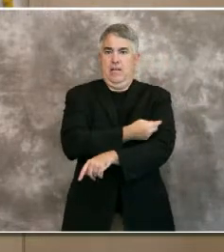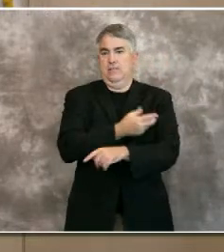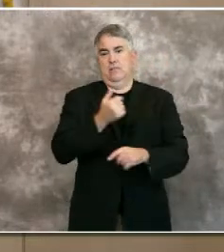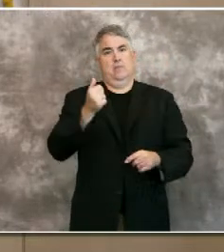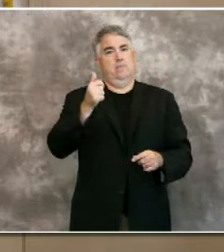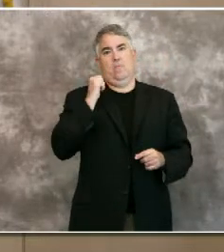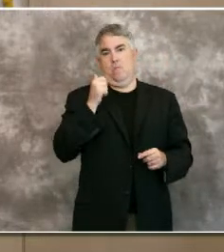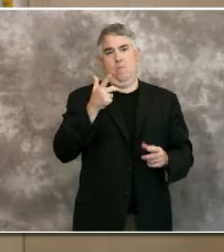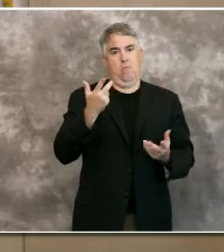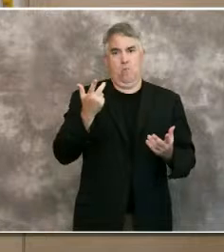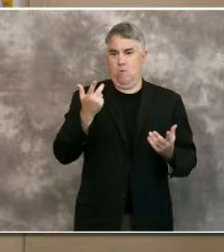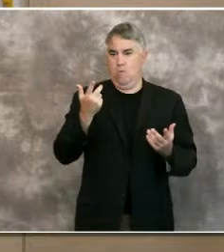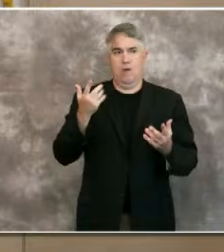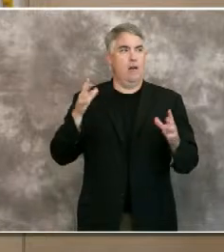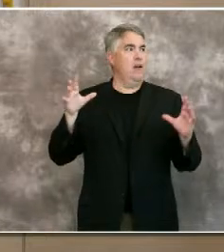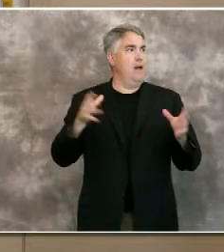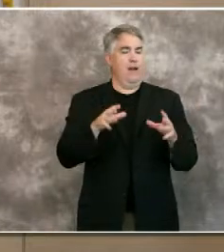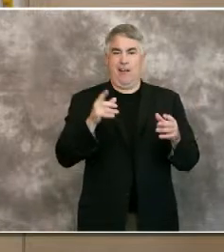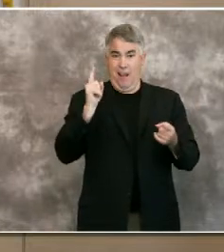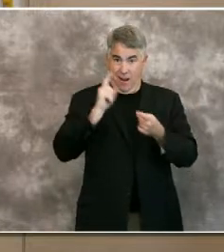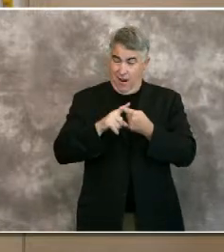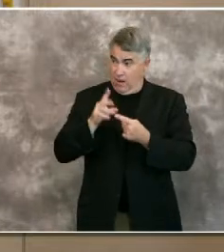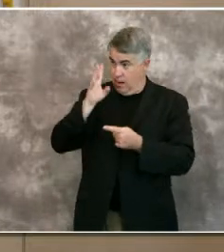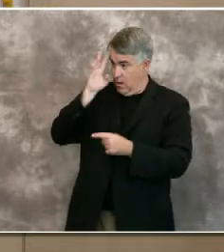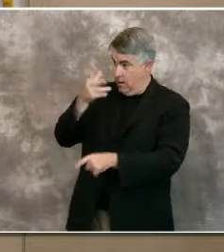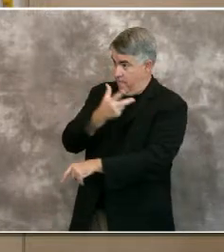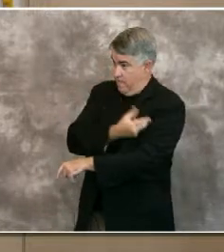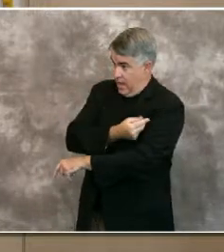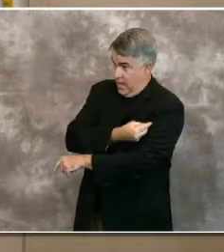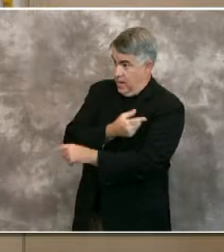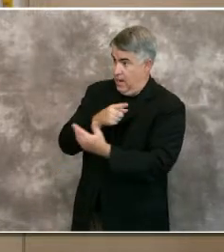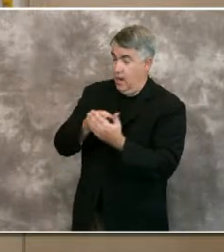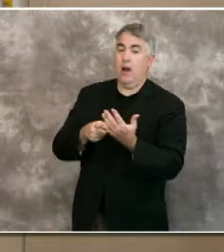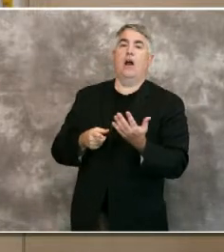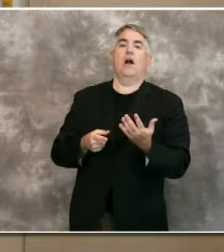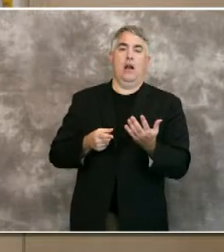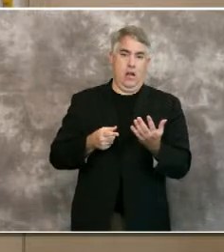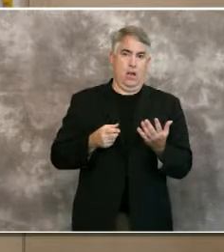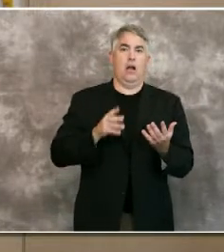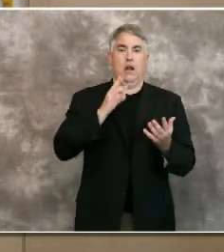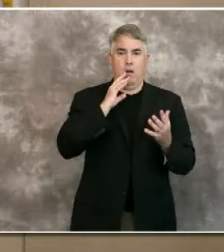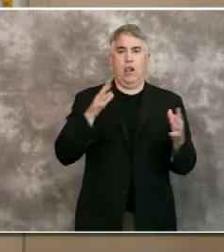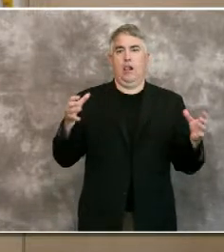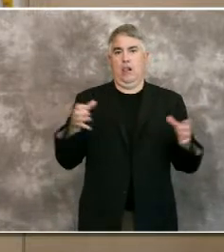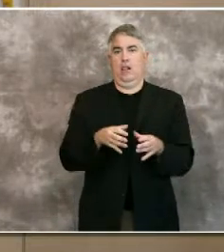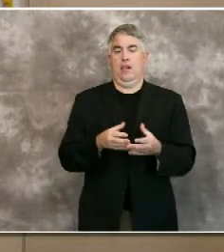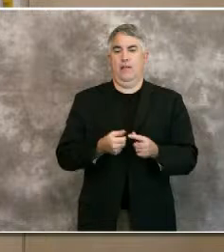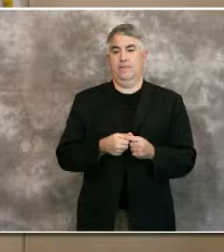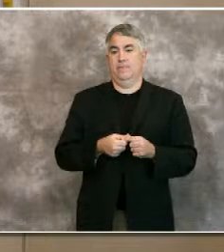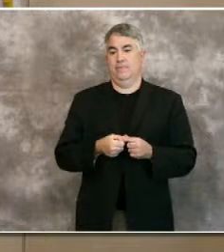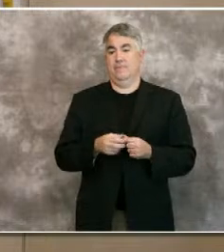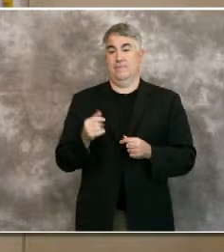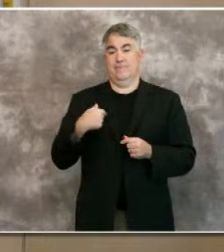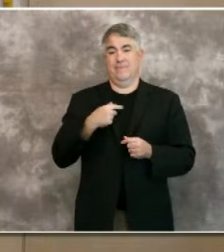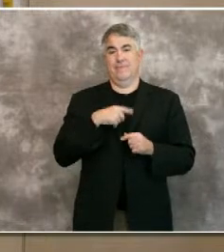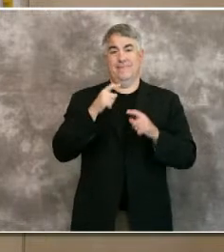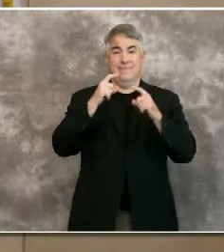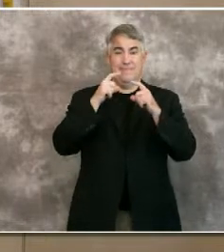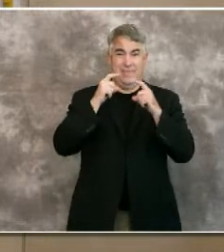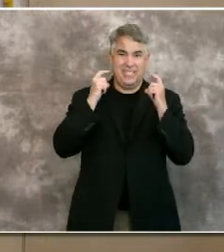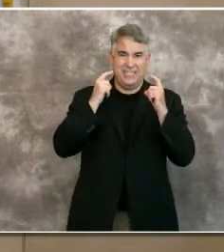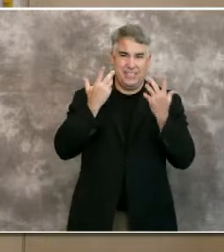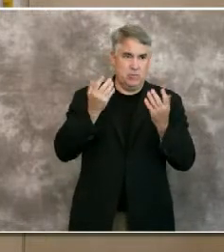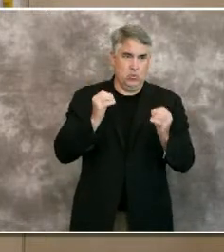that's why we are stressing the need for individuals to wear face coverings and